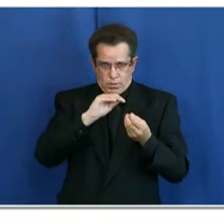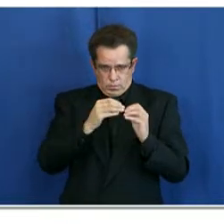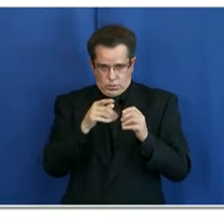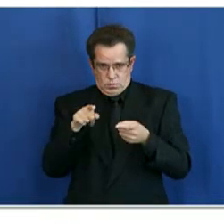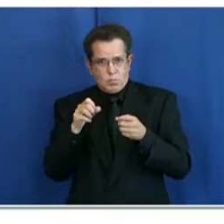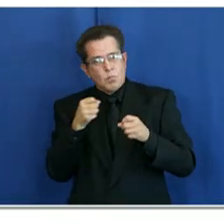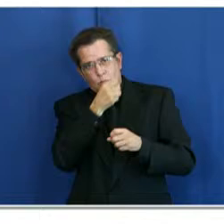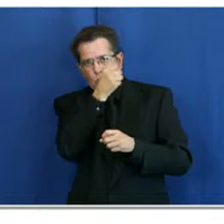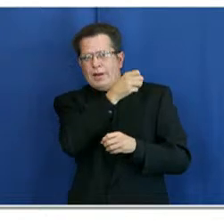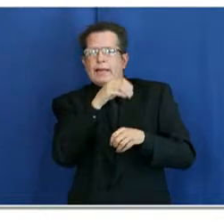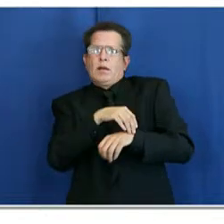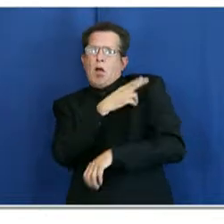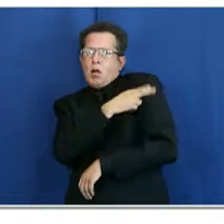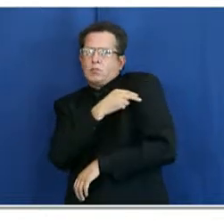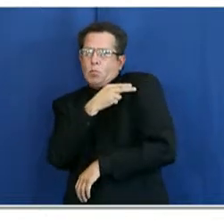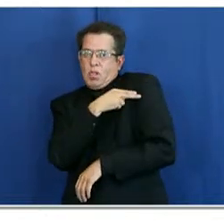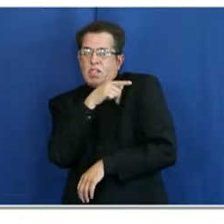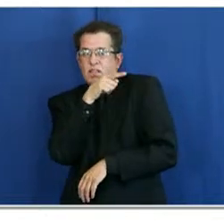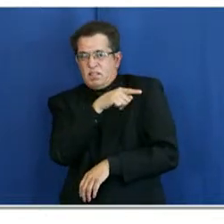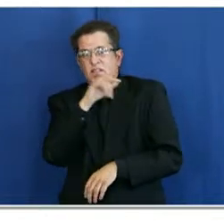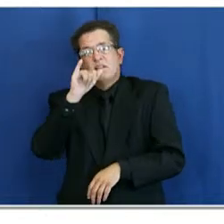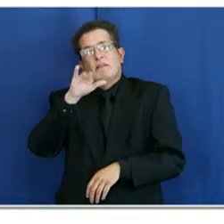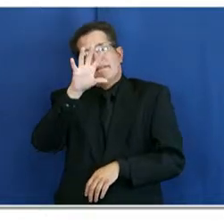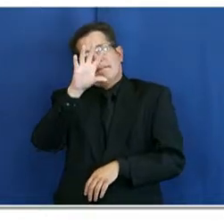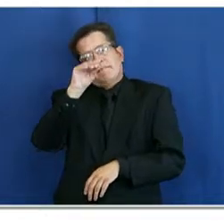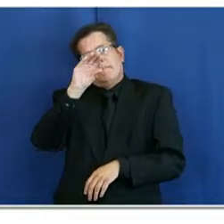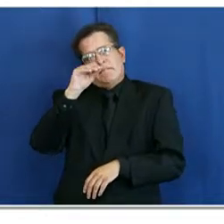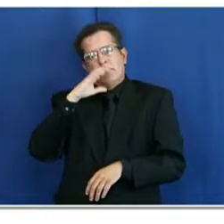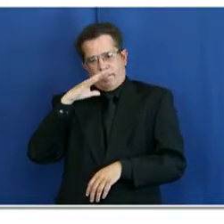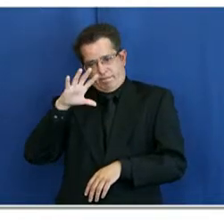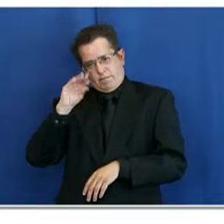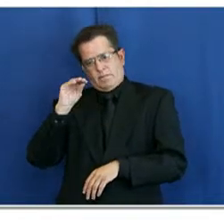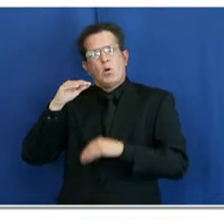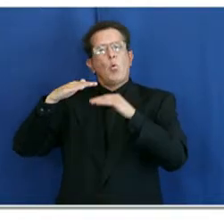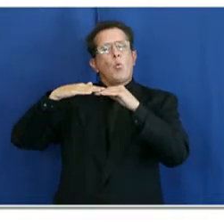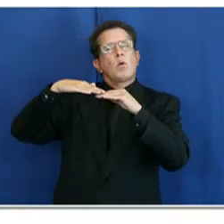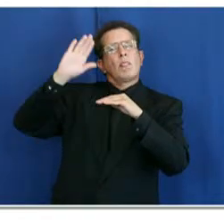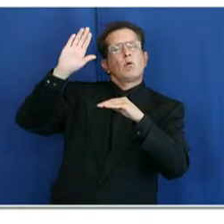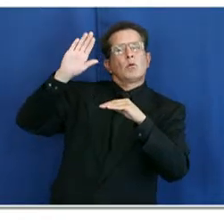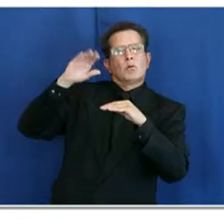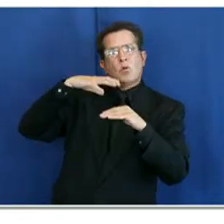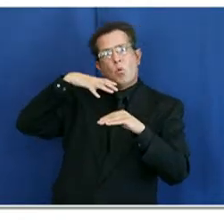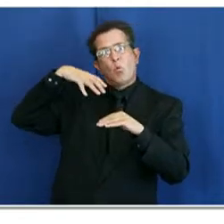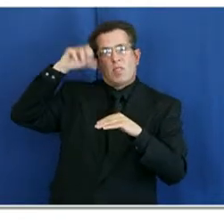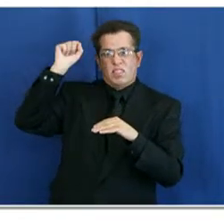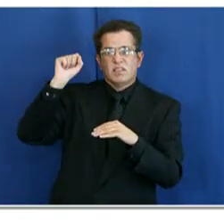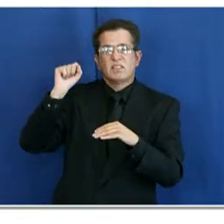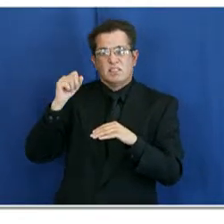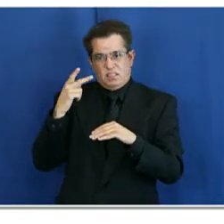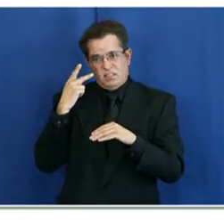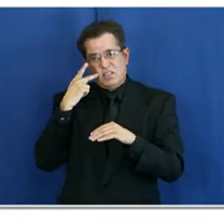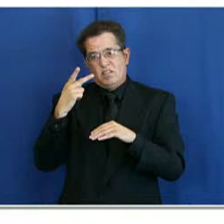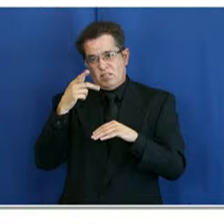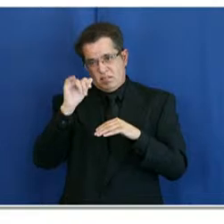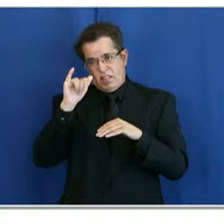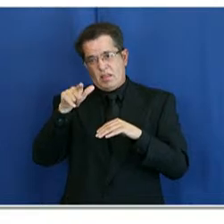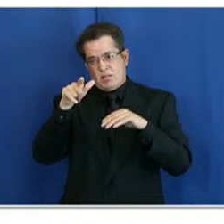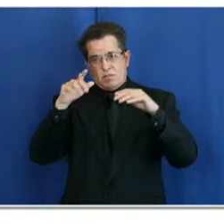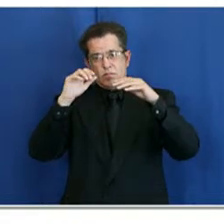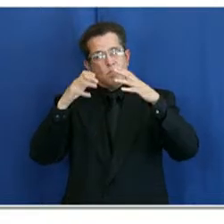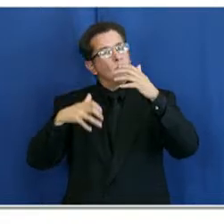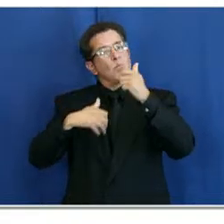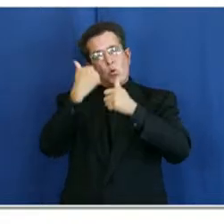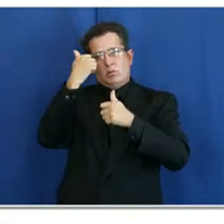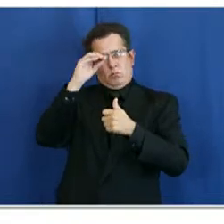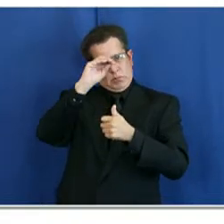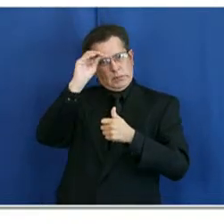those hospitalized, are 50 years of age and older. So as you can see in the overall number of cases, the majority